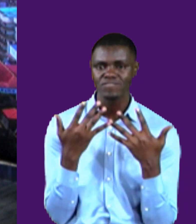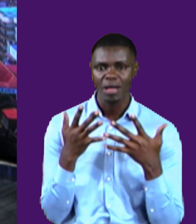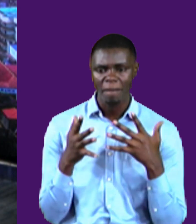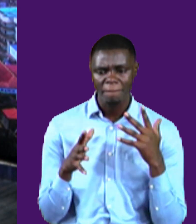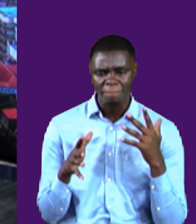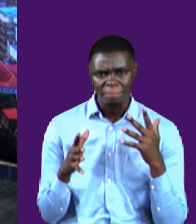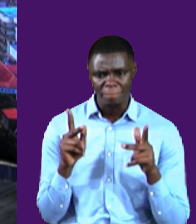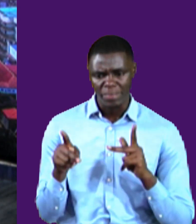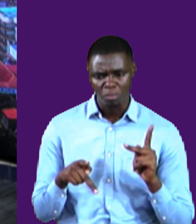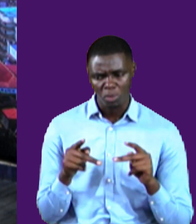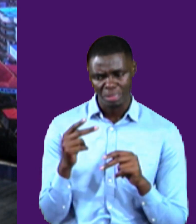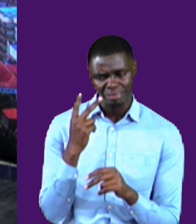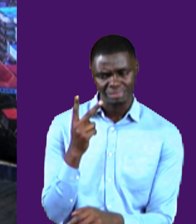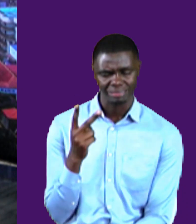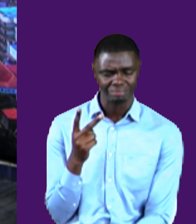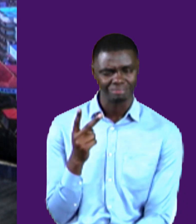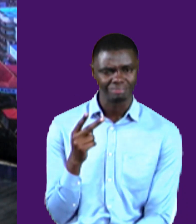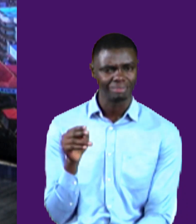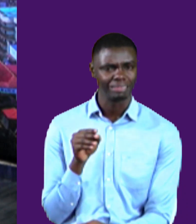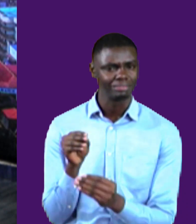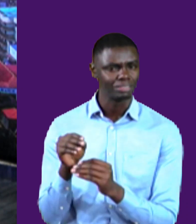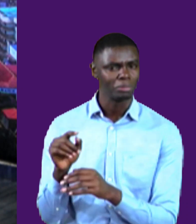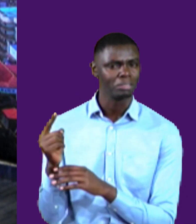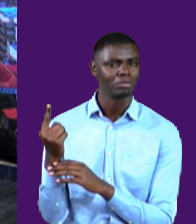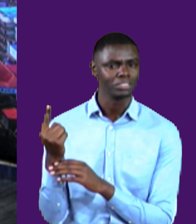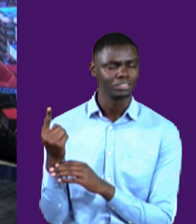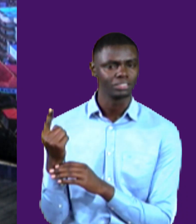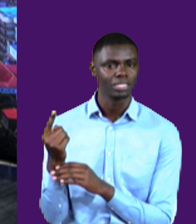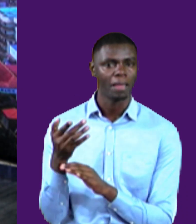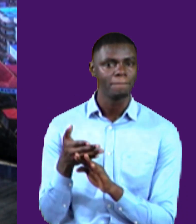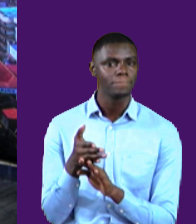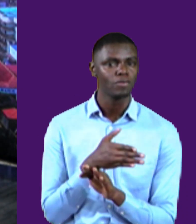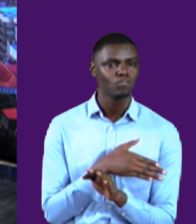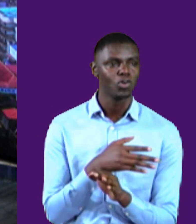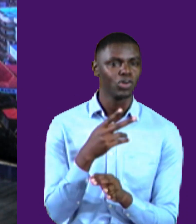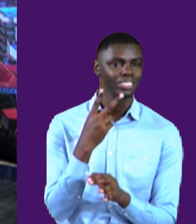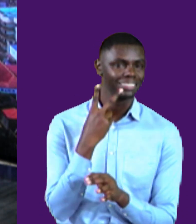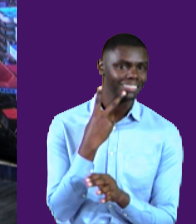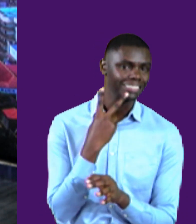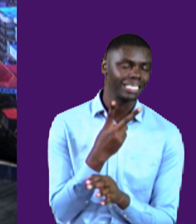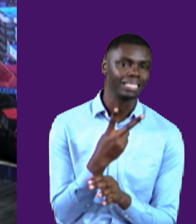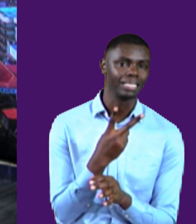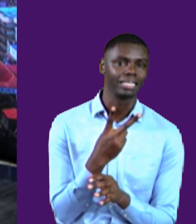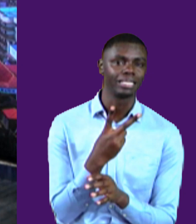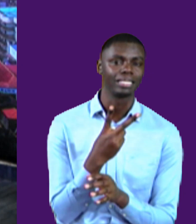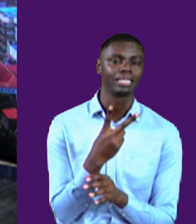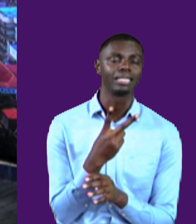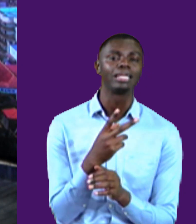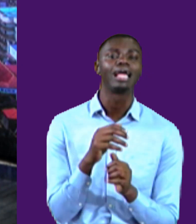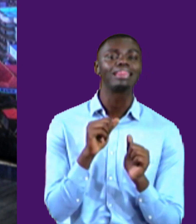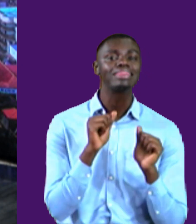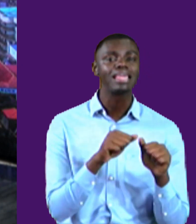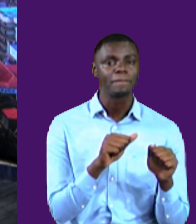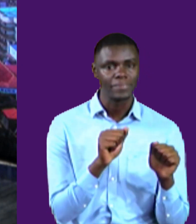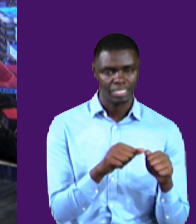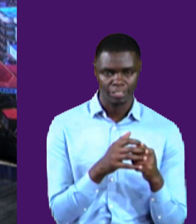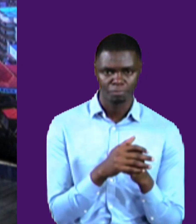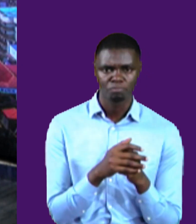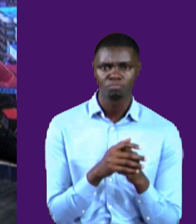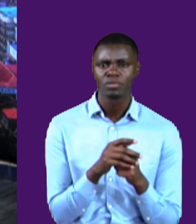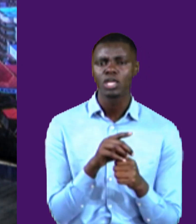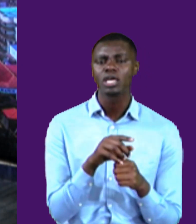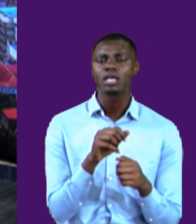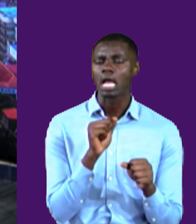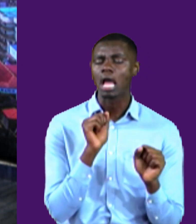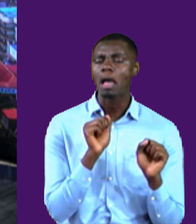who see the disability first before seeing the ability. What are